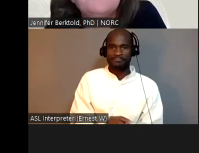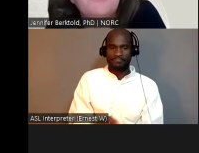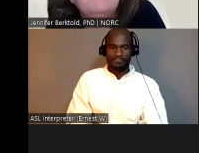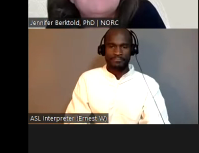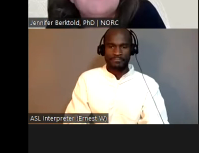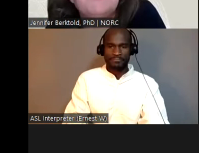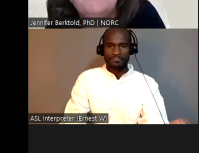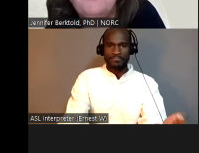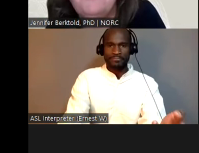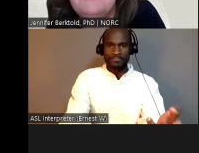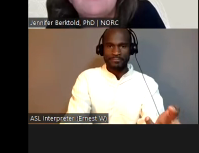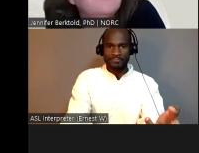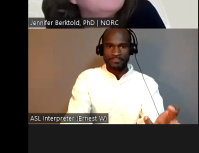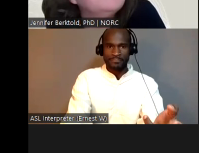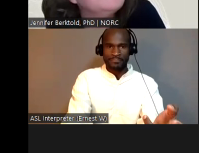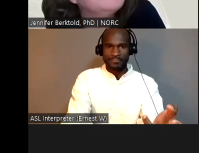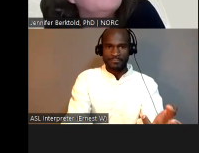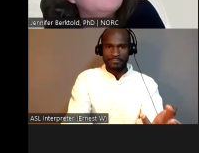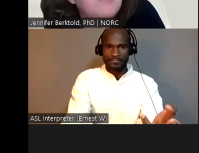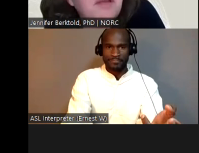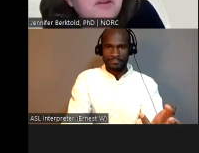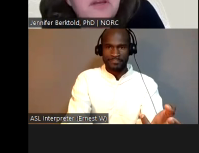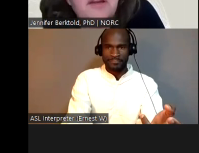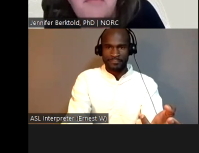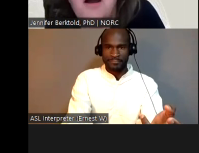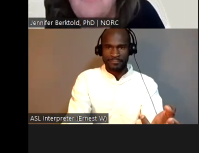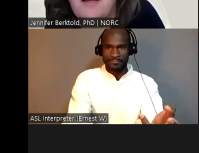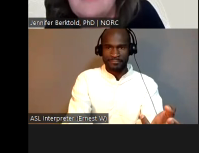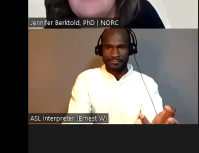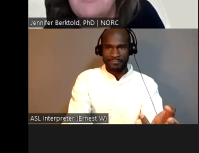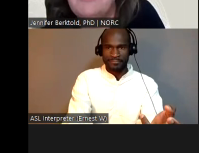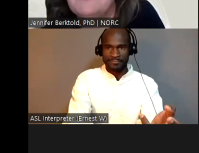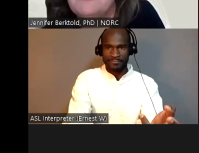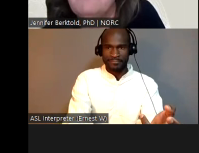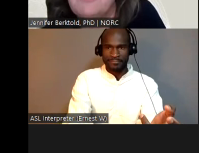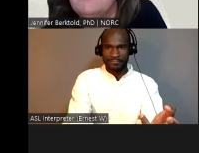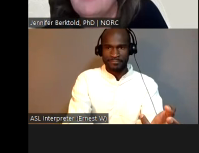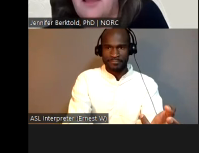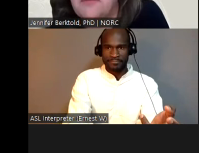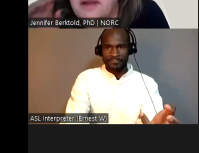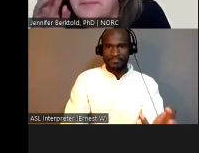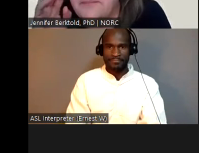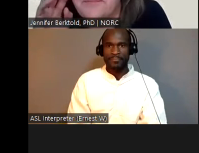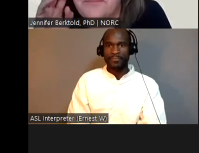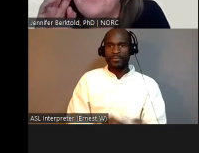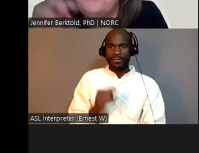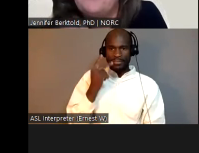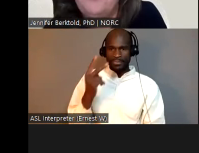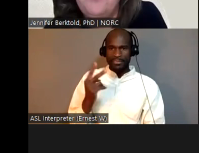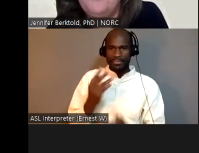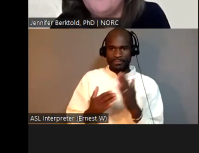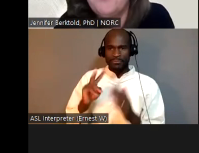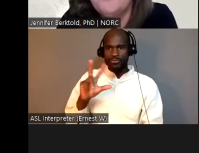Others who gave this 2 or 3 stars, tell me a little bit about what kinds of barriers you've been encountering.